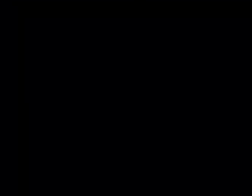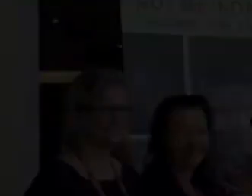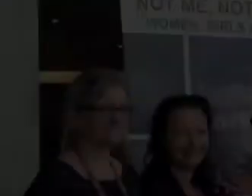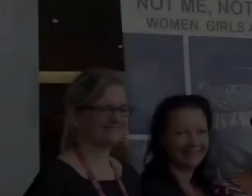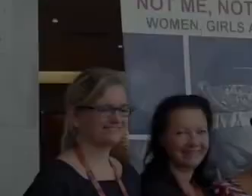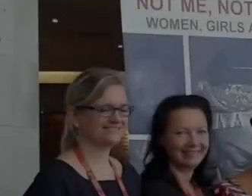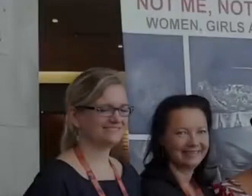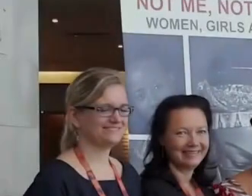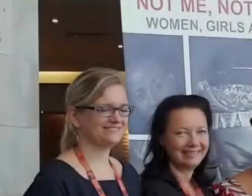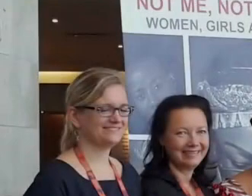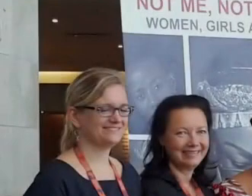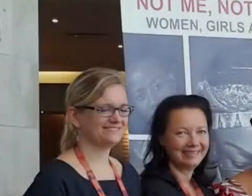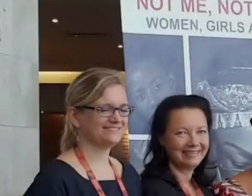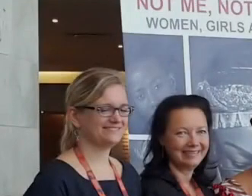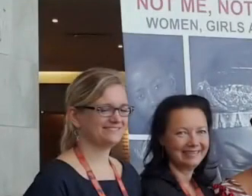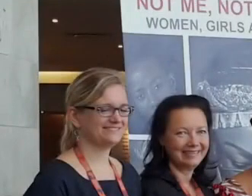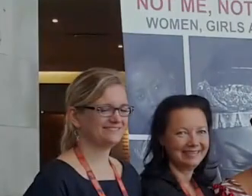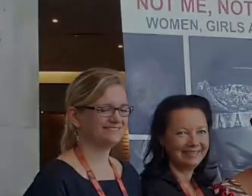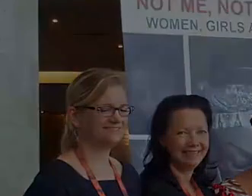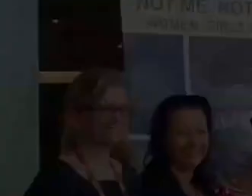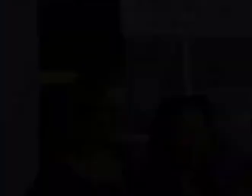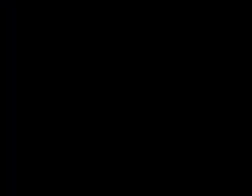pre-conference.